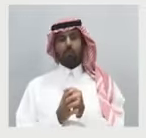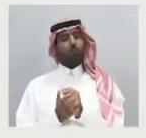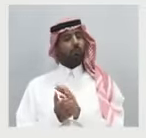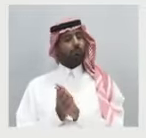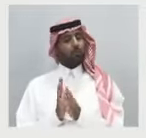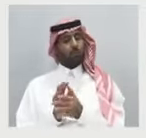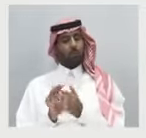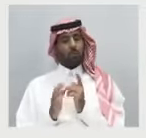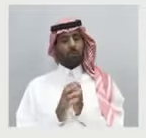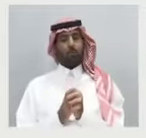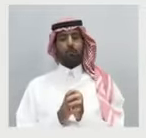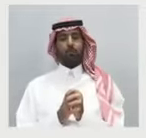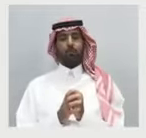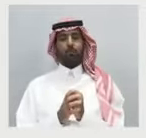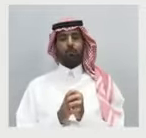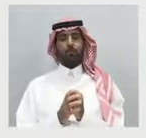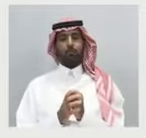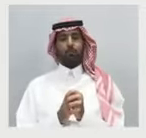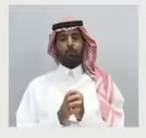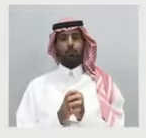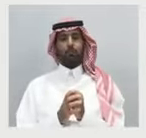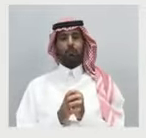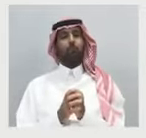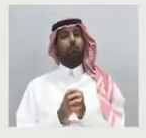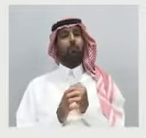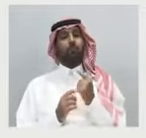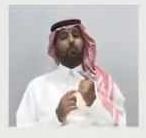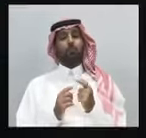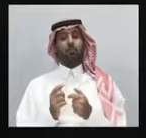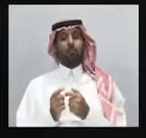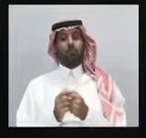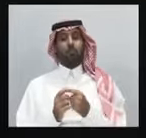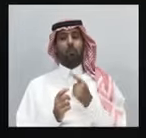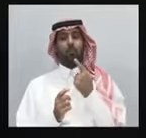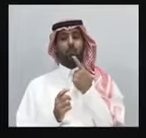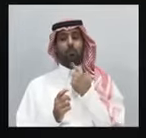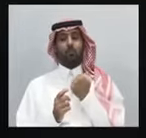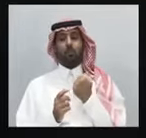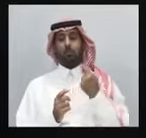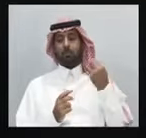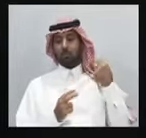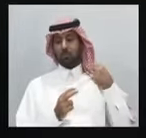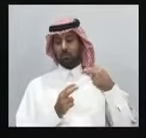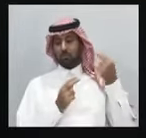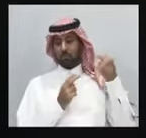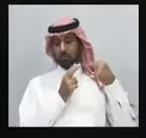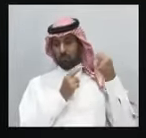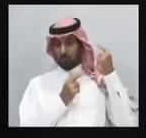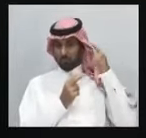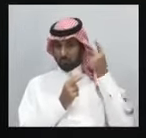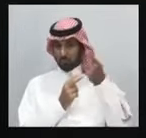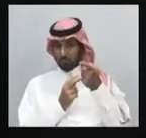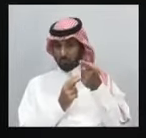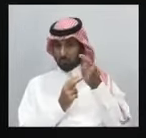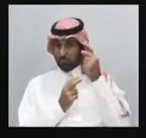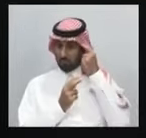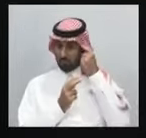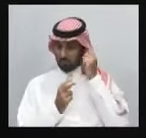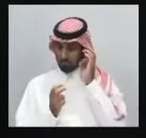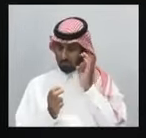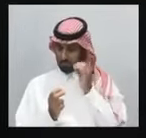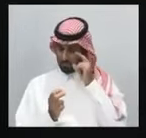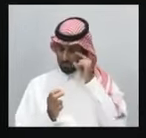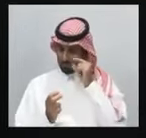Nothing was mentioned. So, if you like history, interested in history, you are a careful